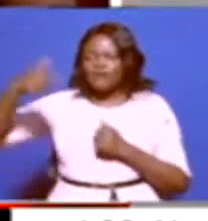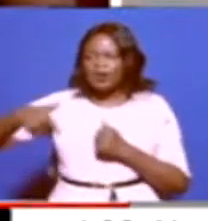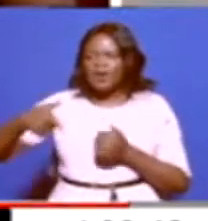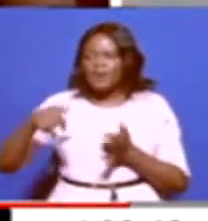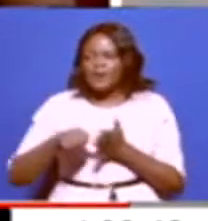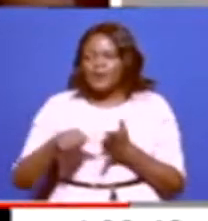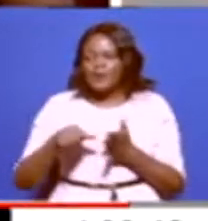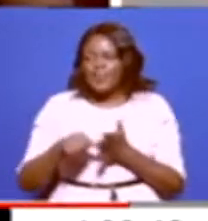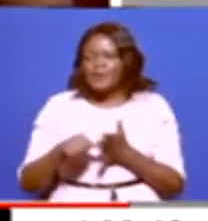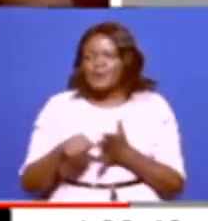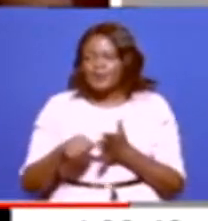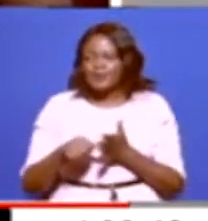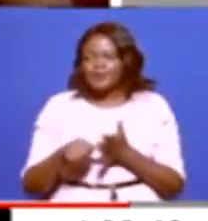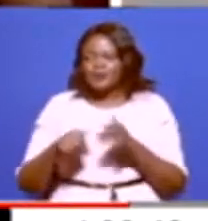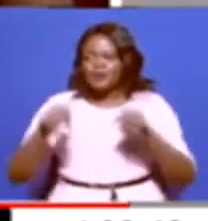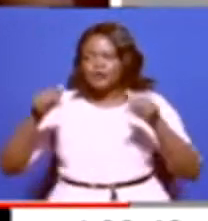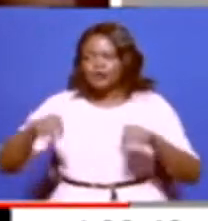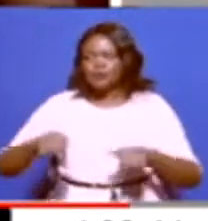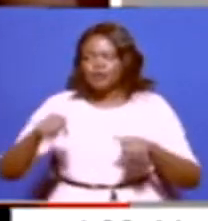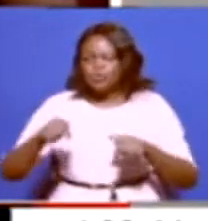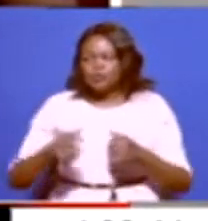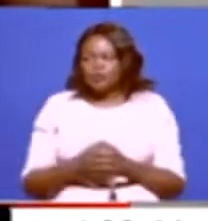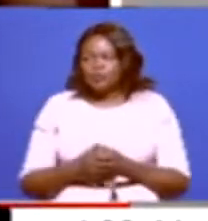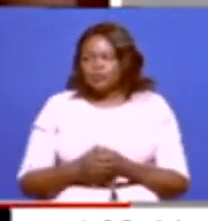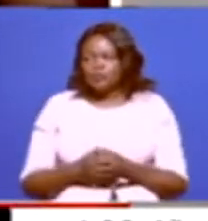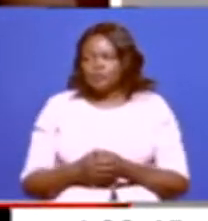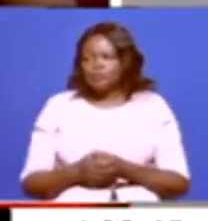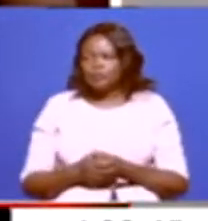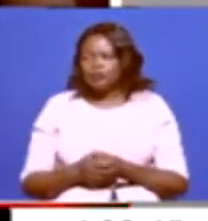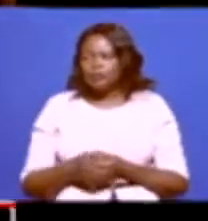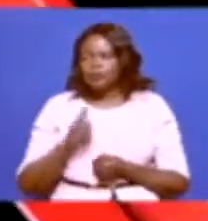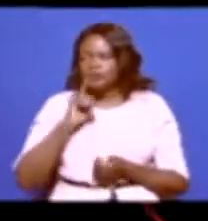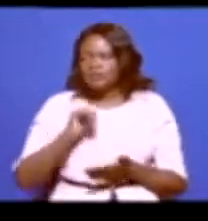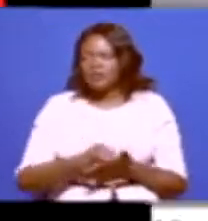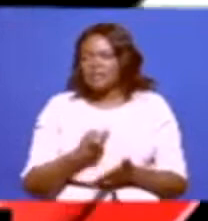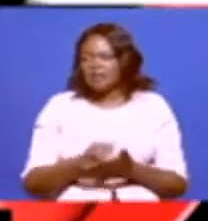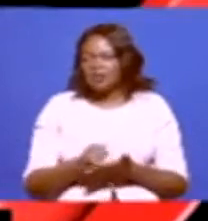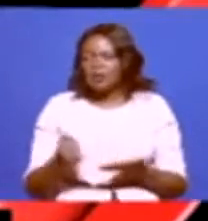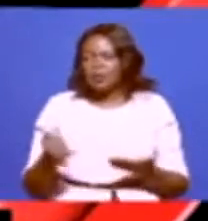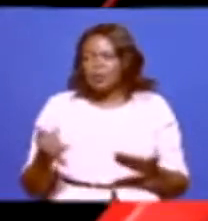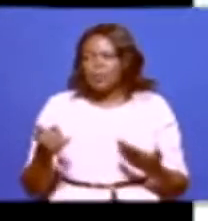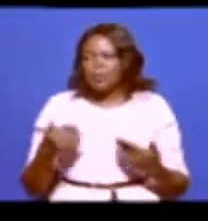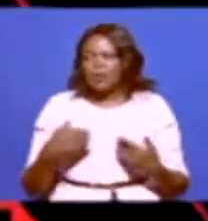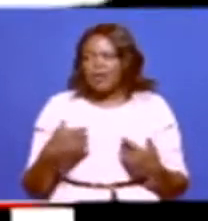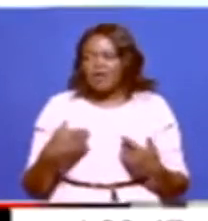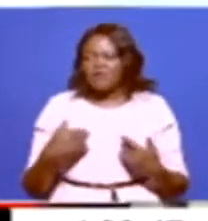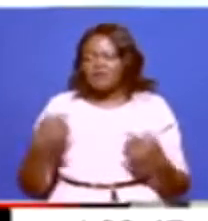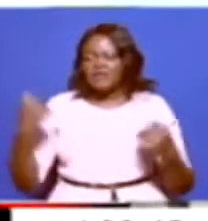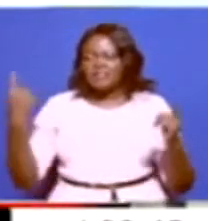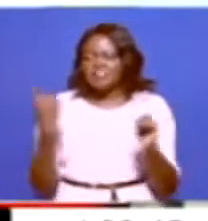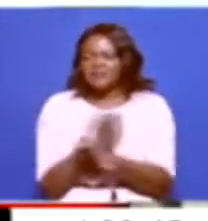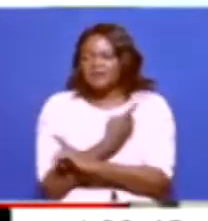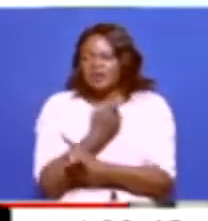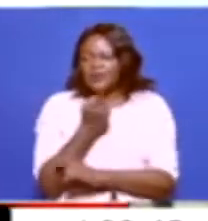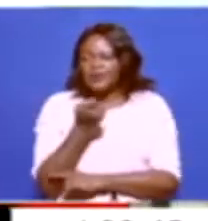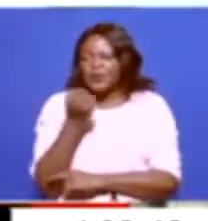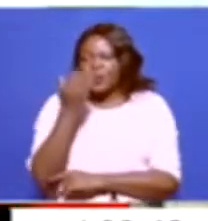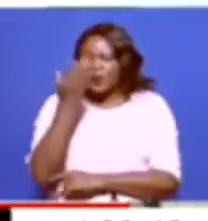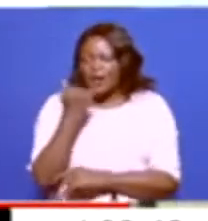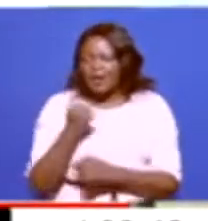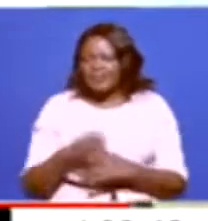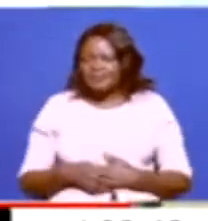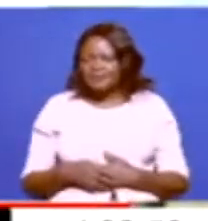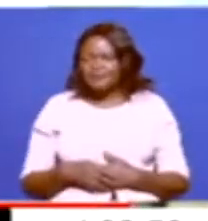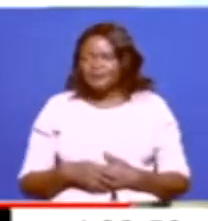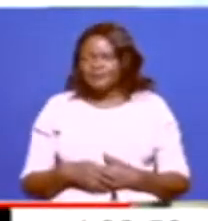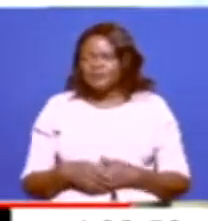country. Today, we can report that there is a little bit of a difference if you compare the situation from